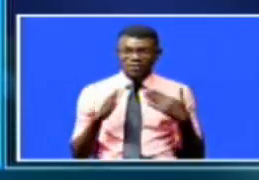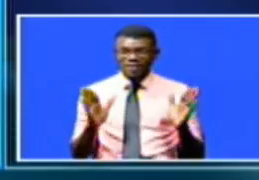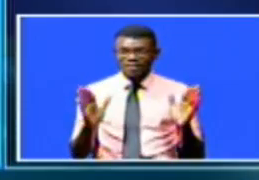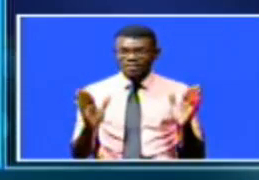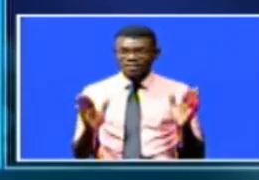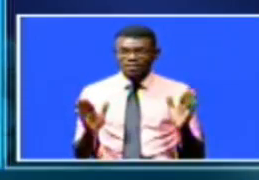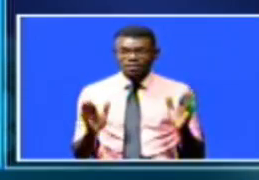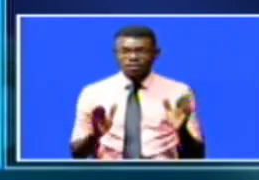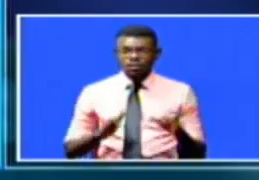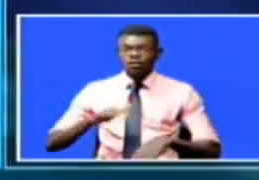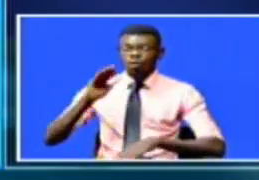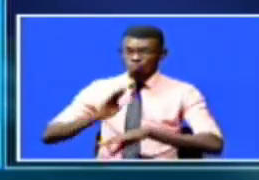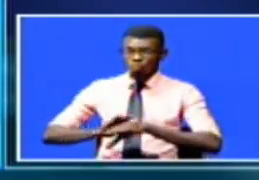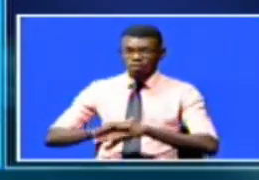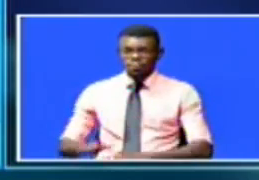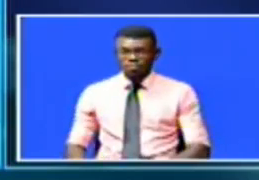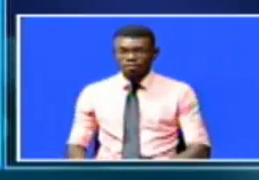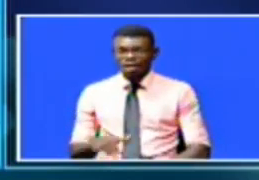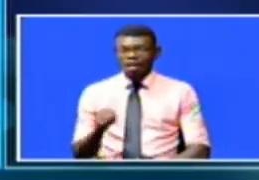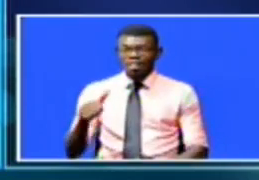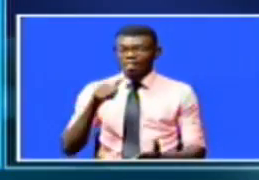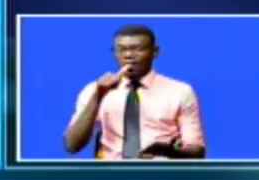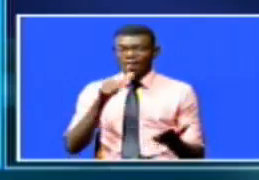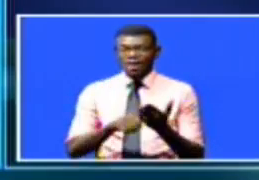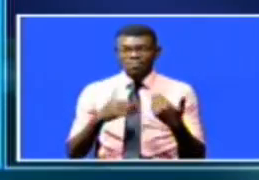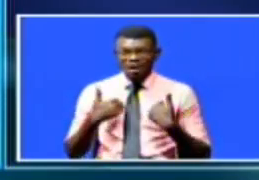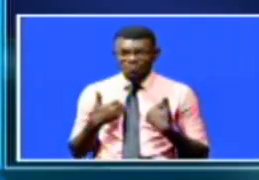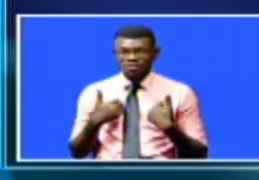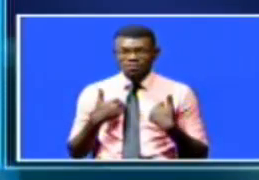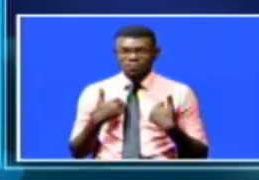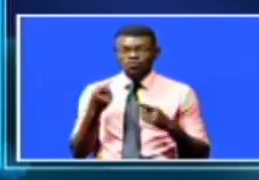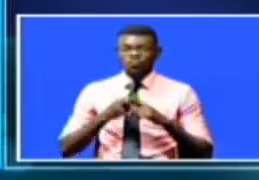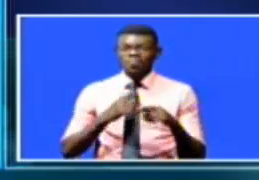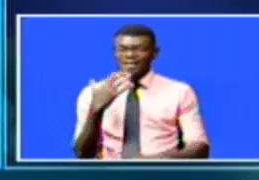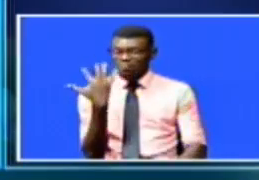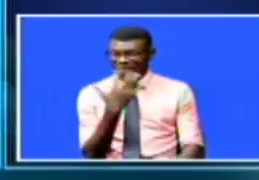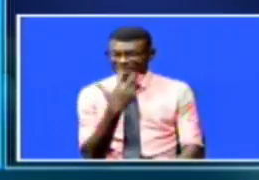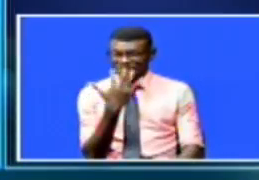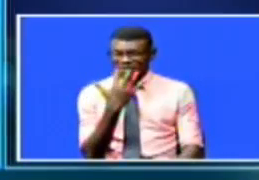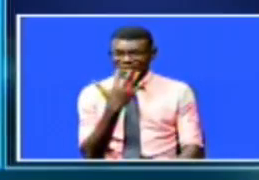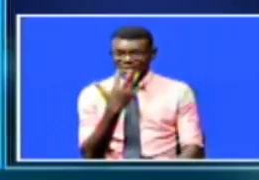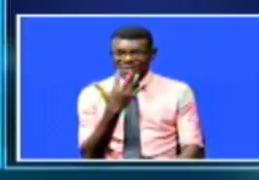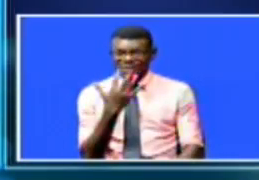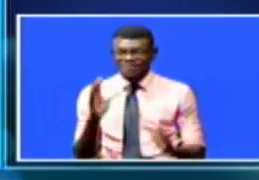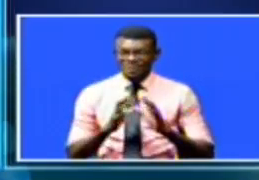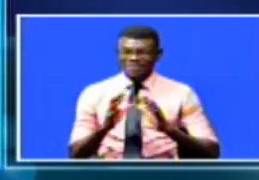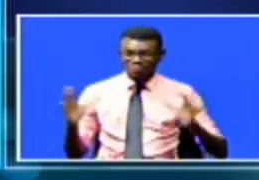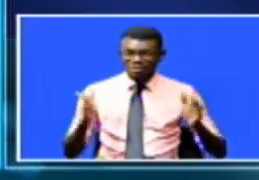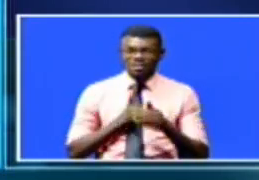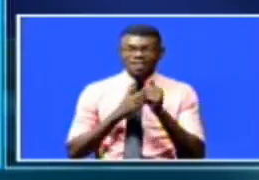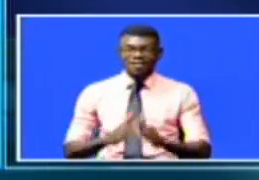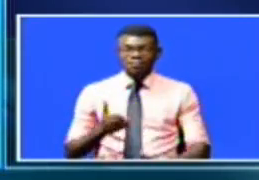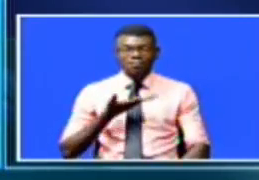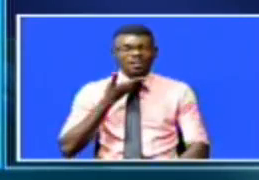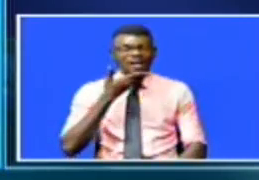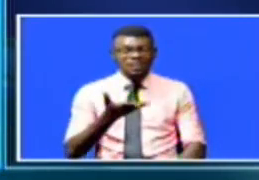good that you've responded to that. There's another letter from the majority leader, Senator Kipchumba Murkomen, almost seeking to respond to that, saying